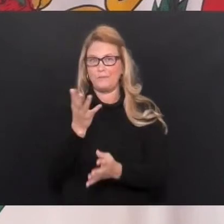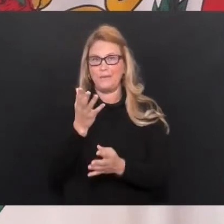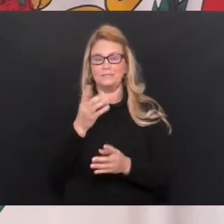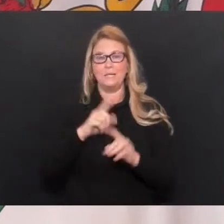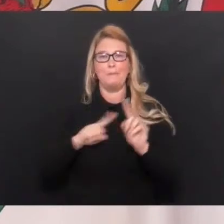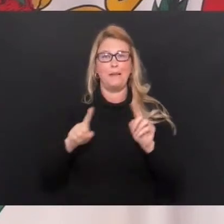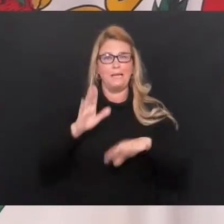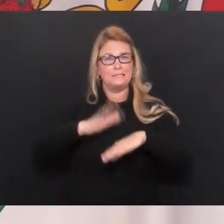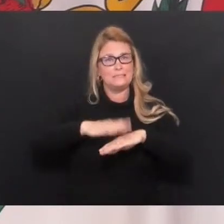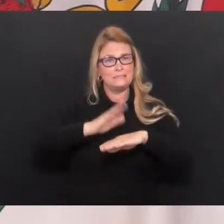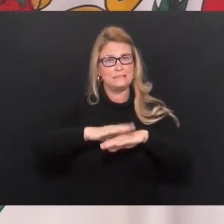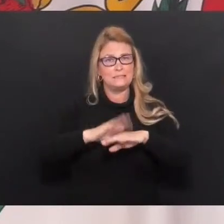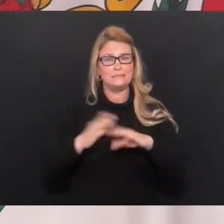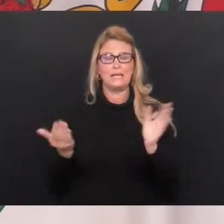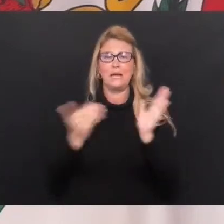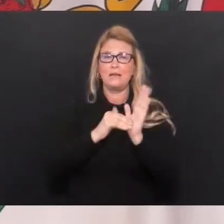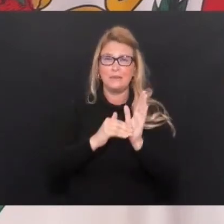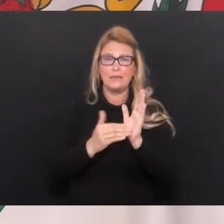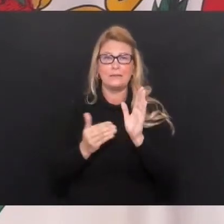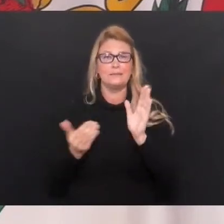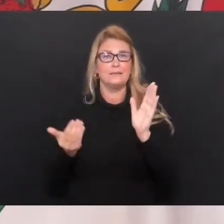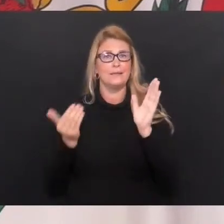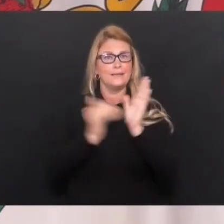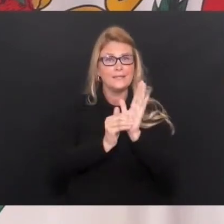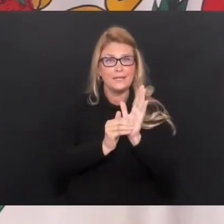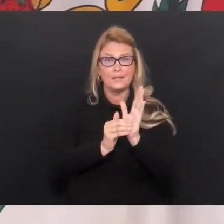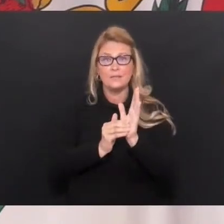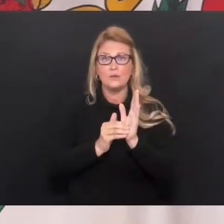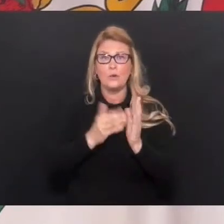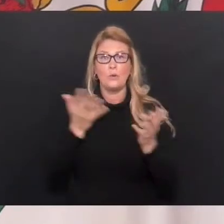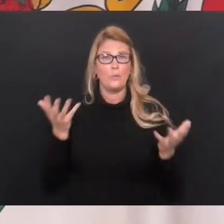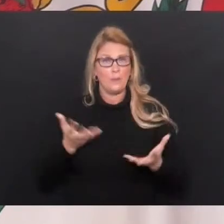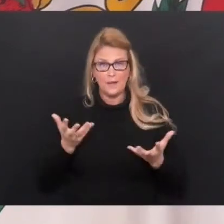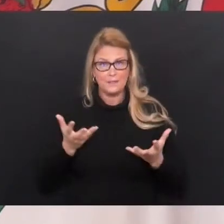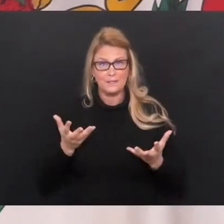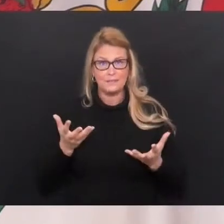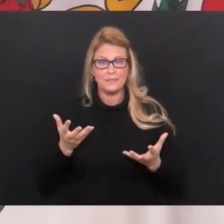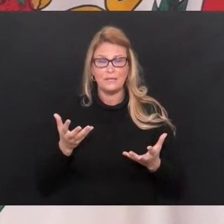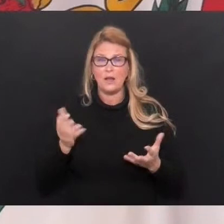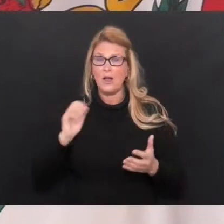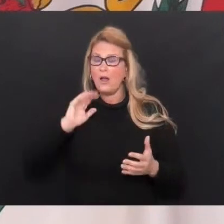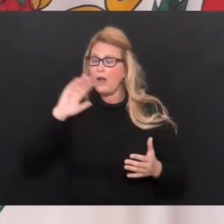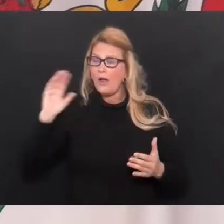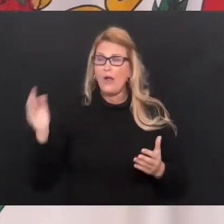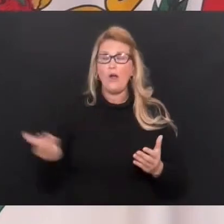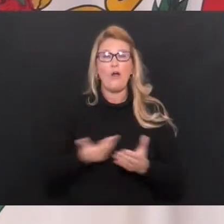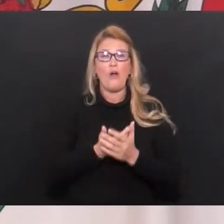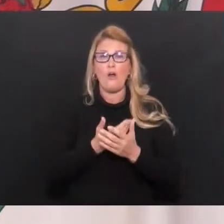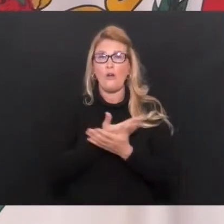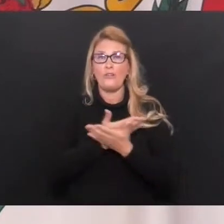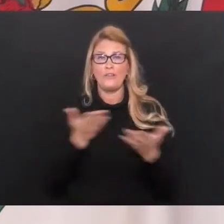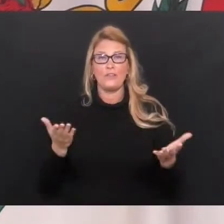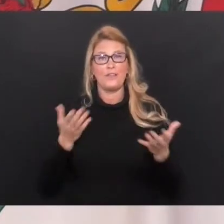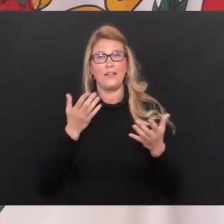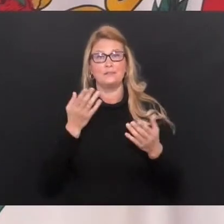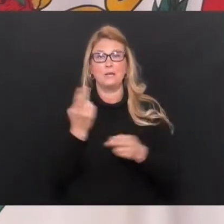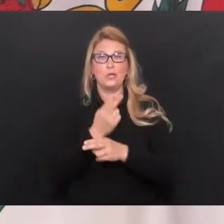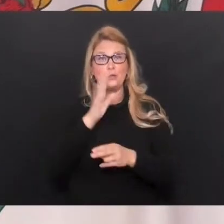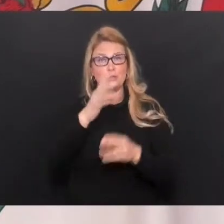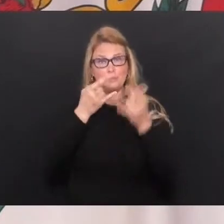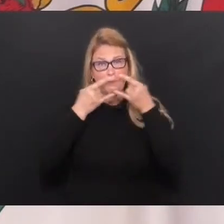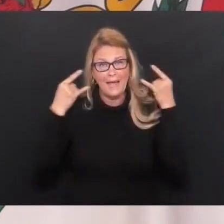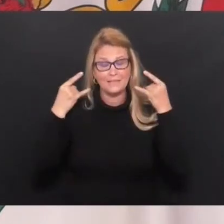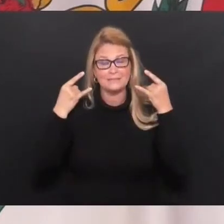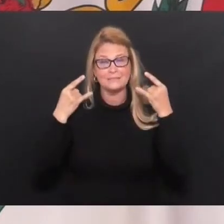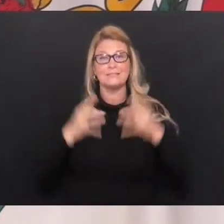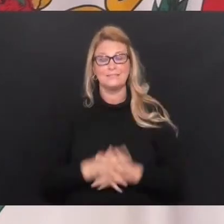you over and over and over about, you know, all the things and the precautions about wearing your mask and all that, and I'll get